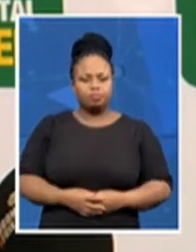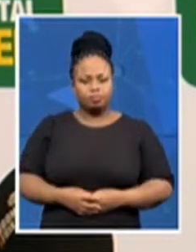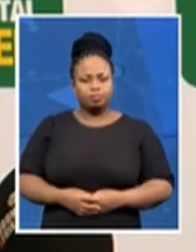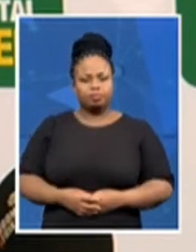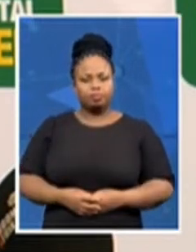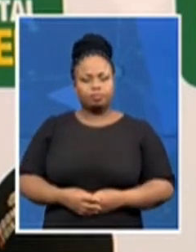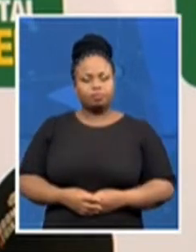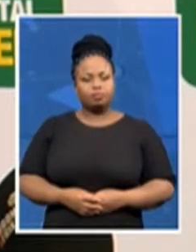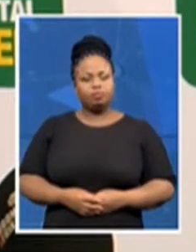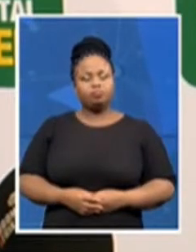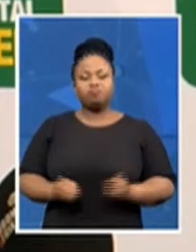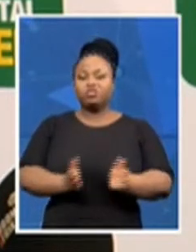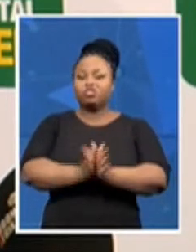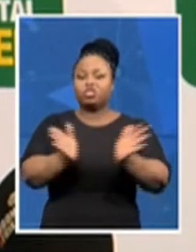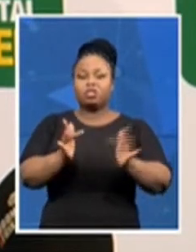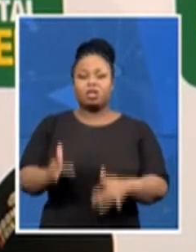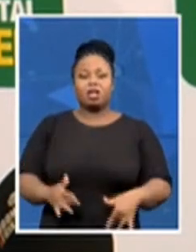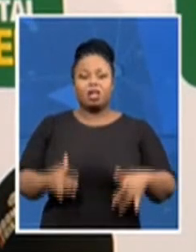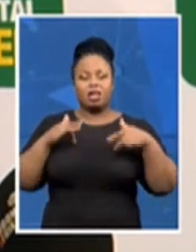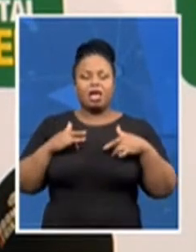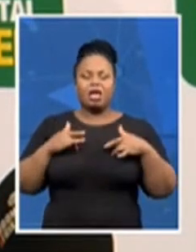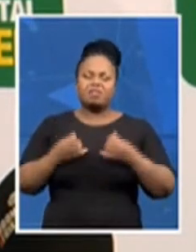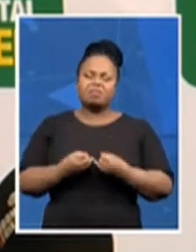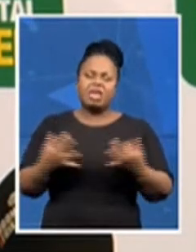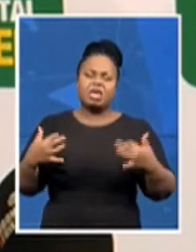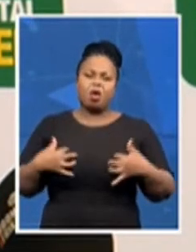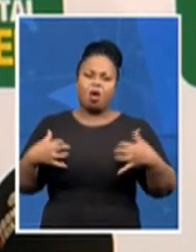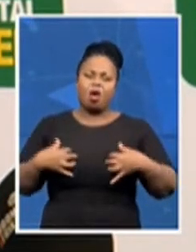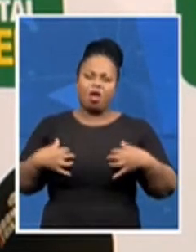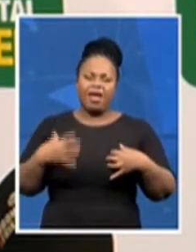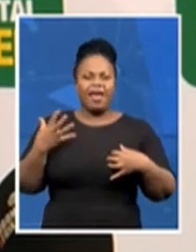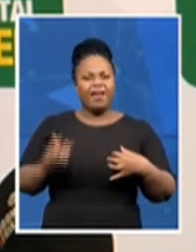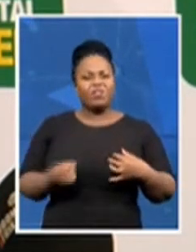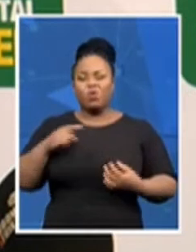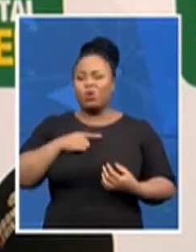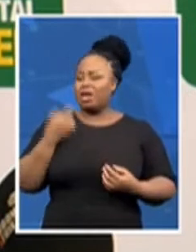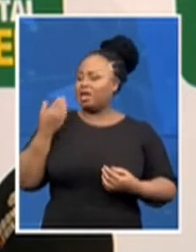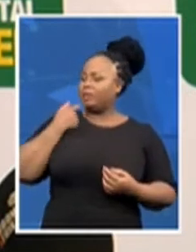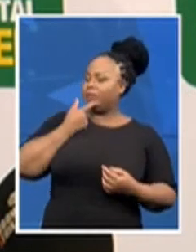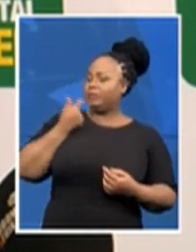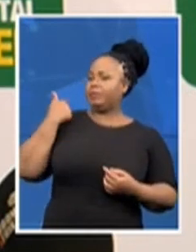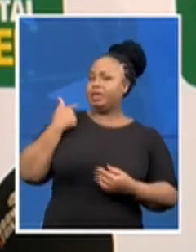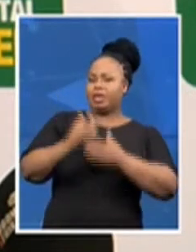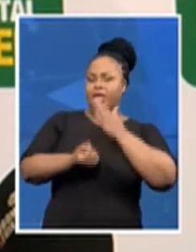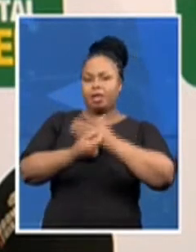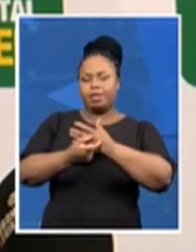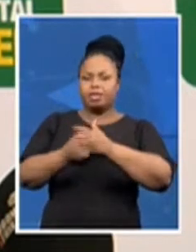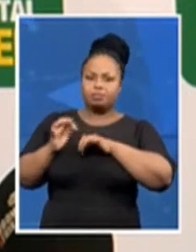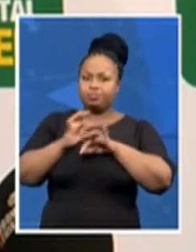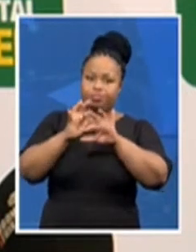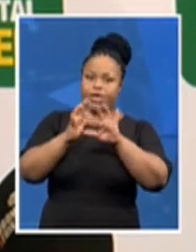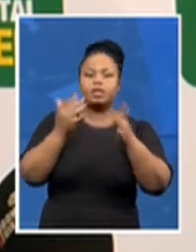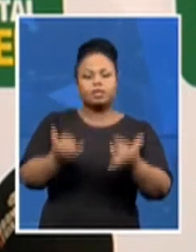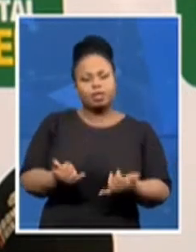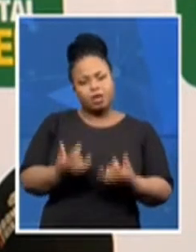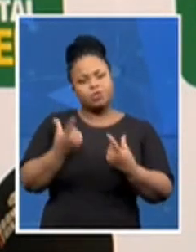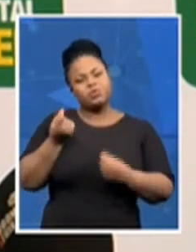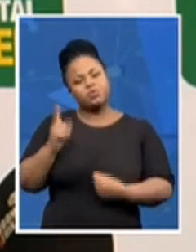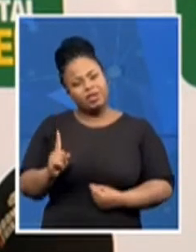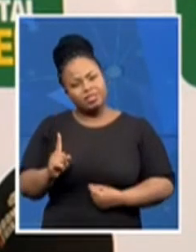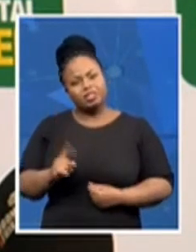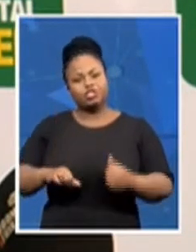anxiety induced by the unrest. And in this regard, we're going to roll out social cohesion and